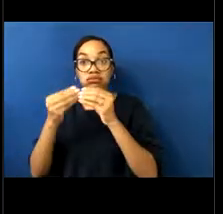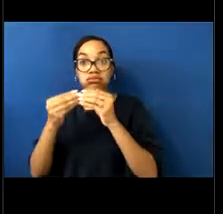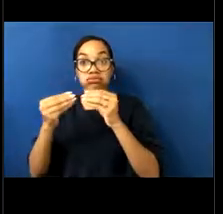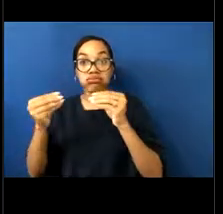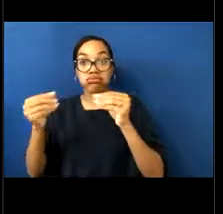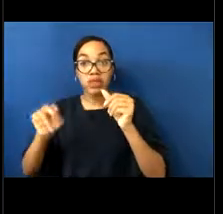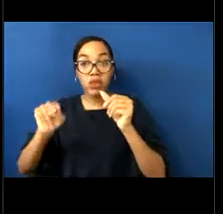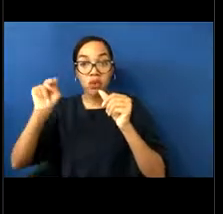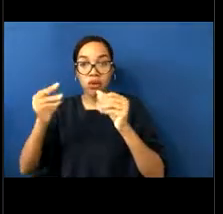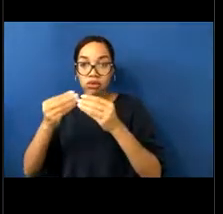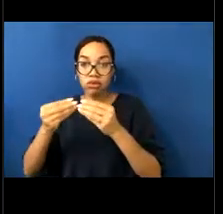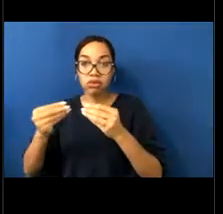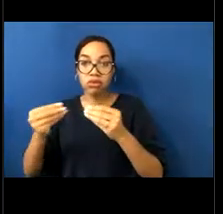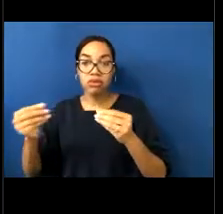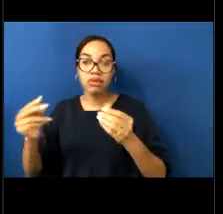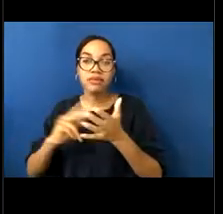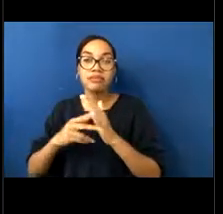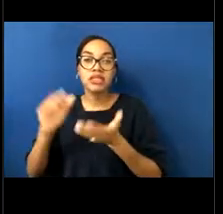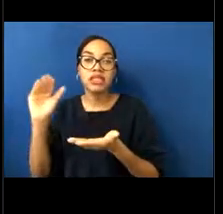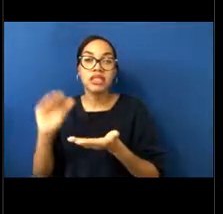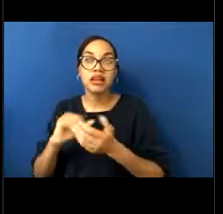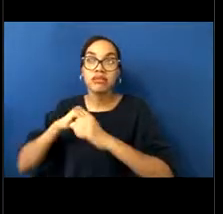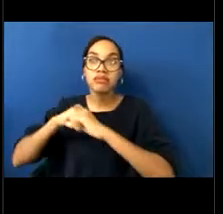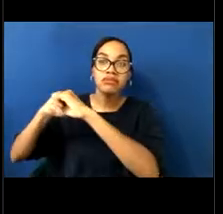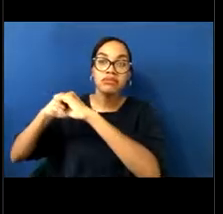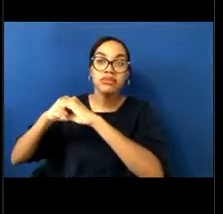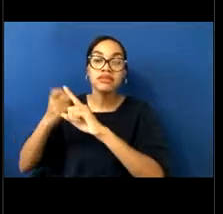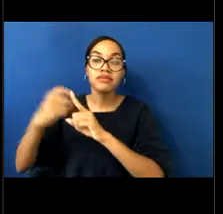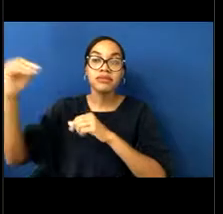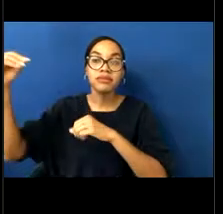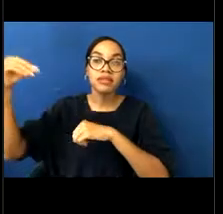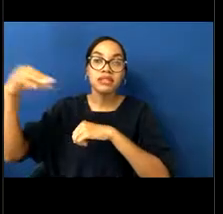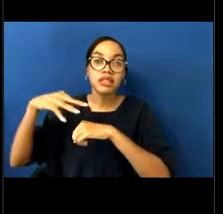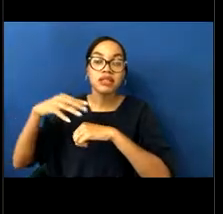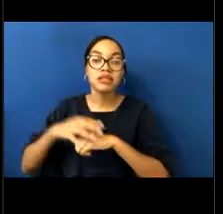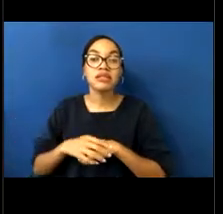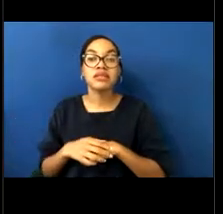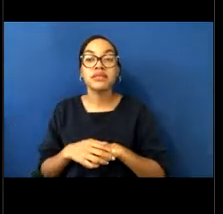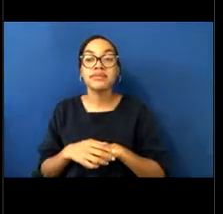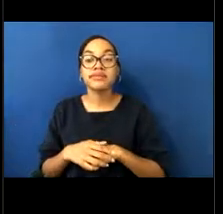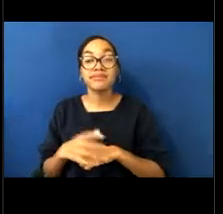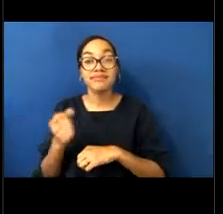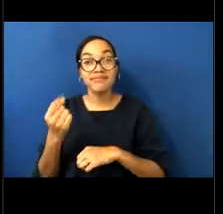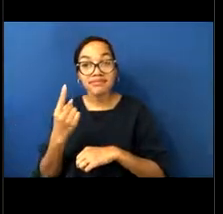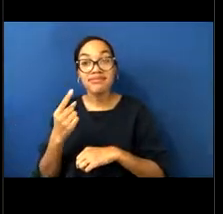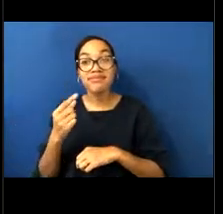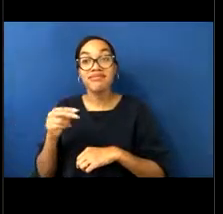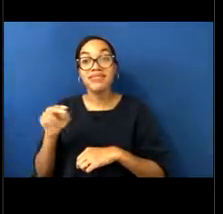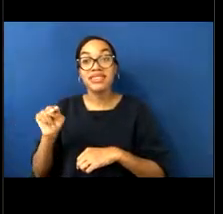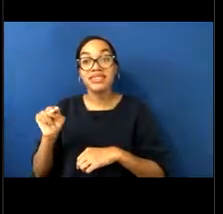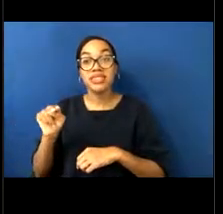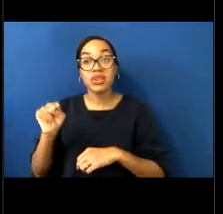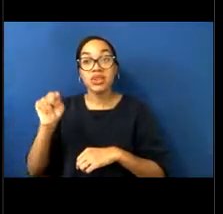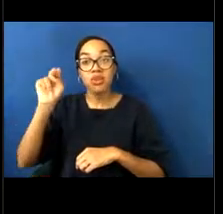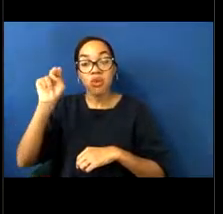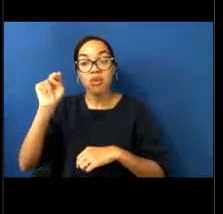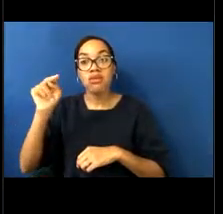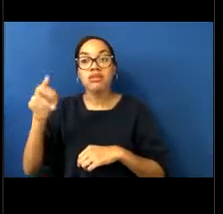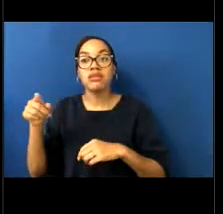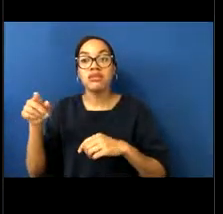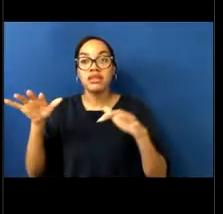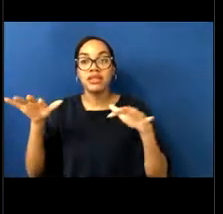that is. Well, in the Arctic, essentially you have an Arctic Ocean surrounded by land, but in the South Pole, it's essentially a